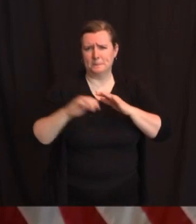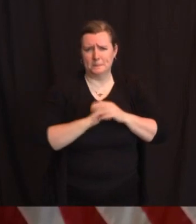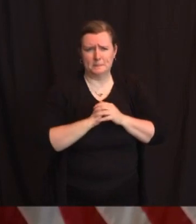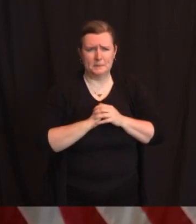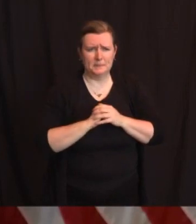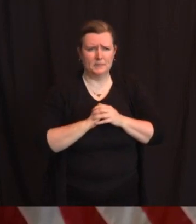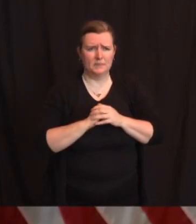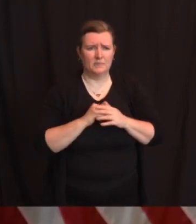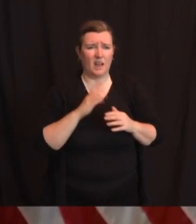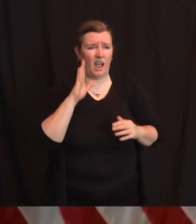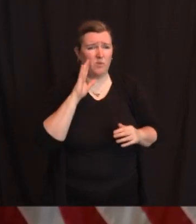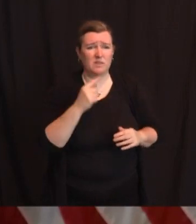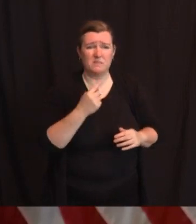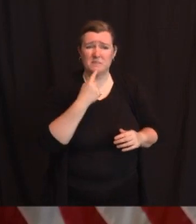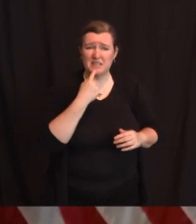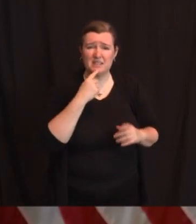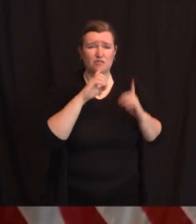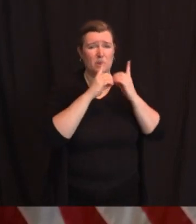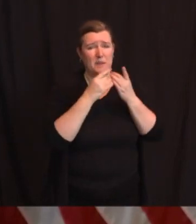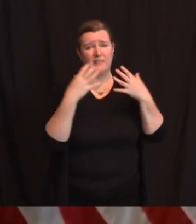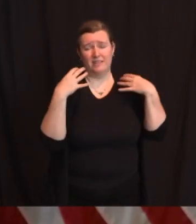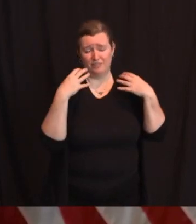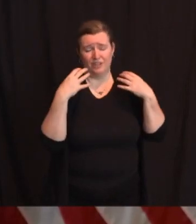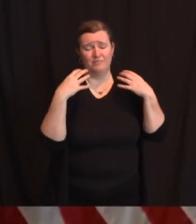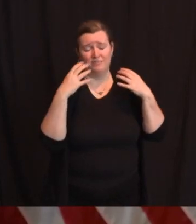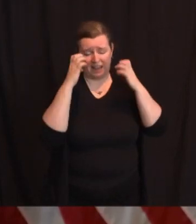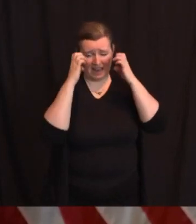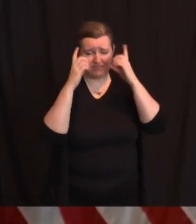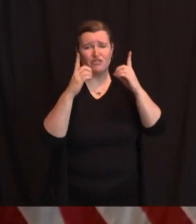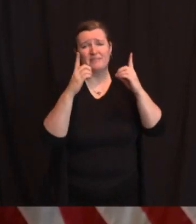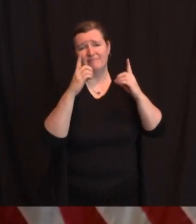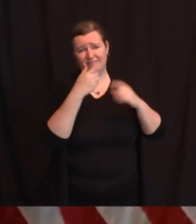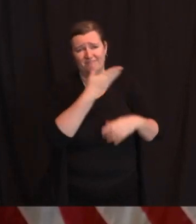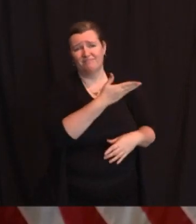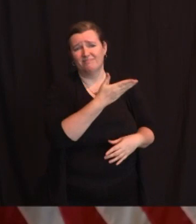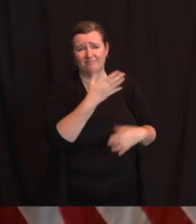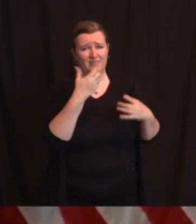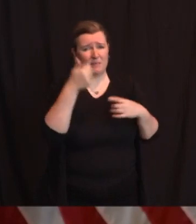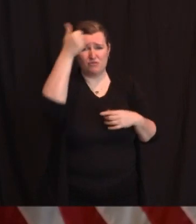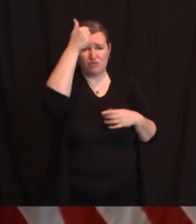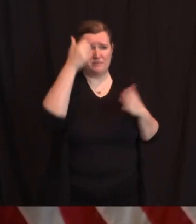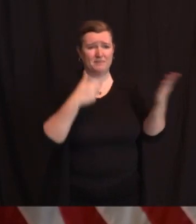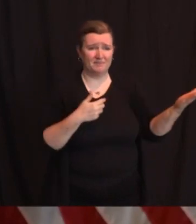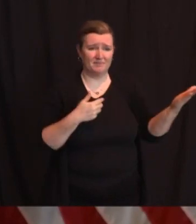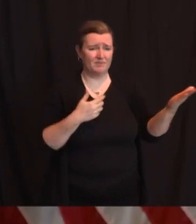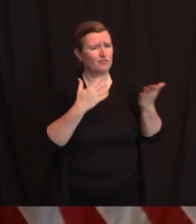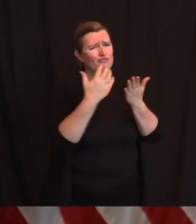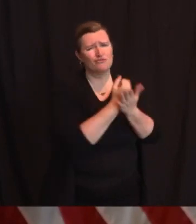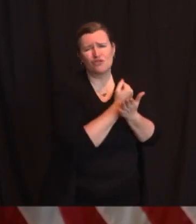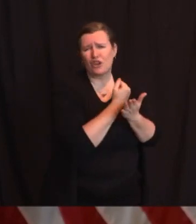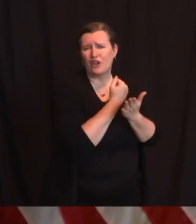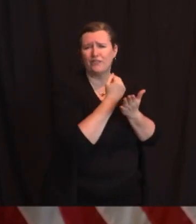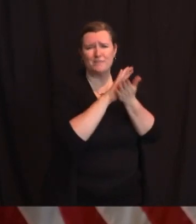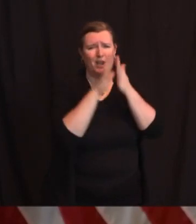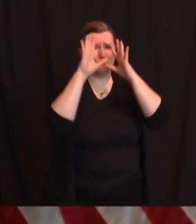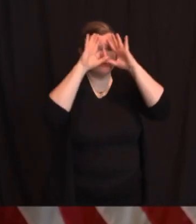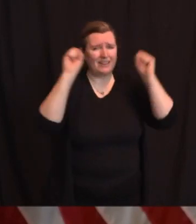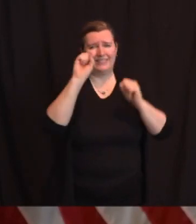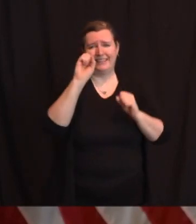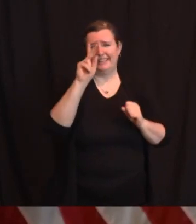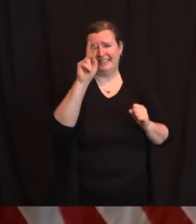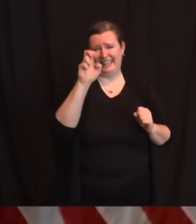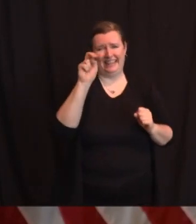teammate. He's been a great leader. He's richly deserving of this, and we've got no plans. I've got no news